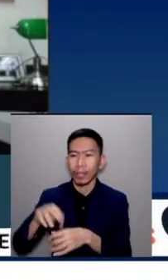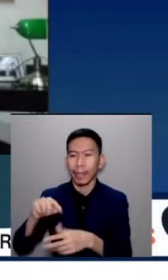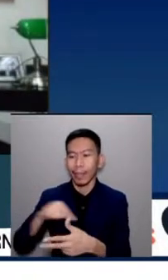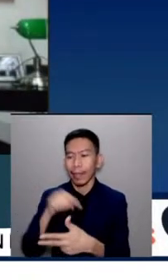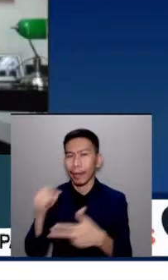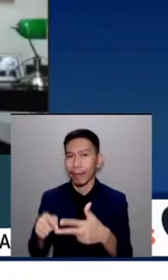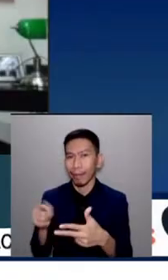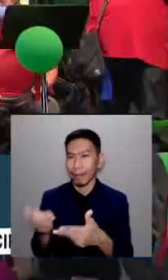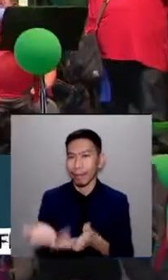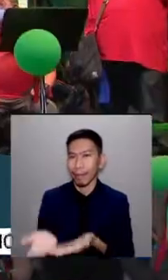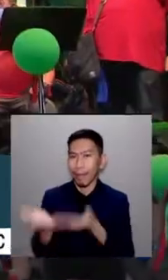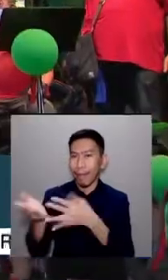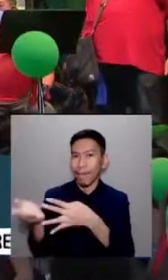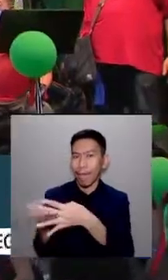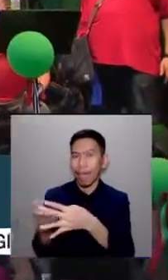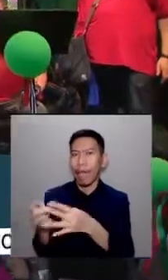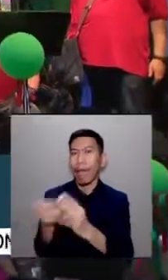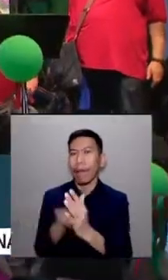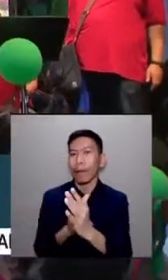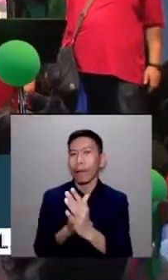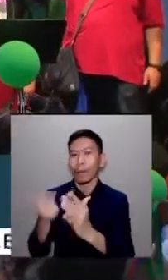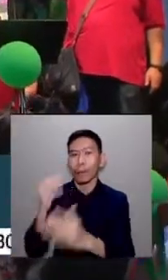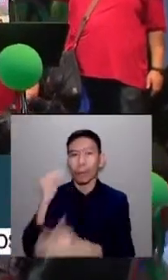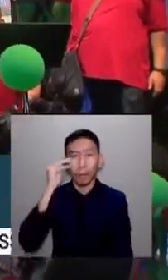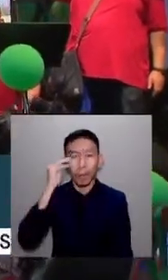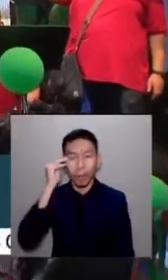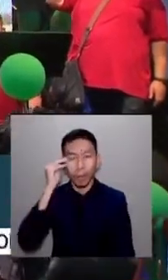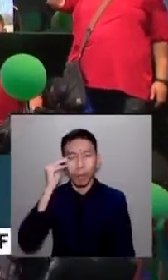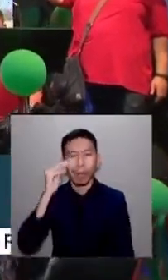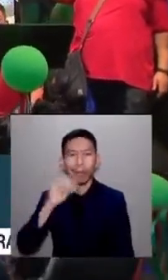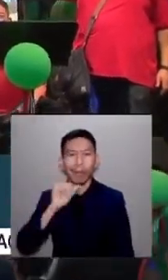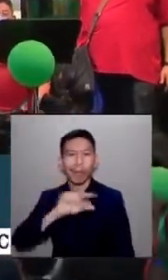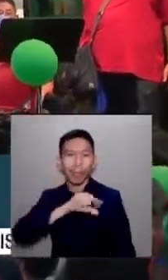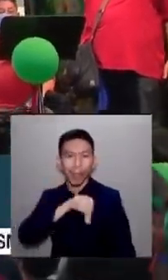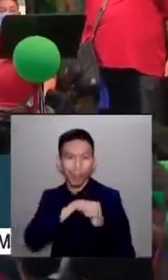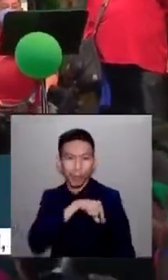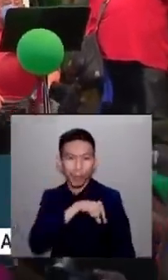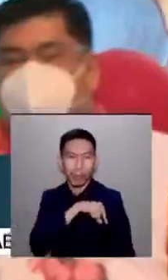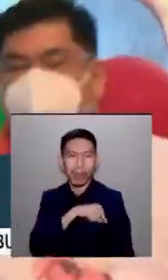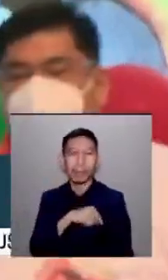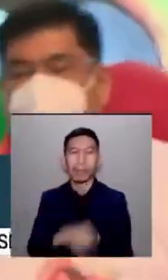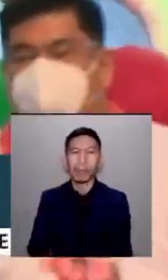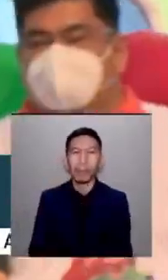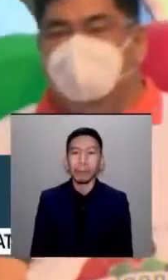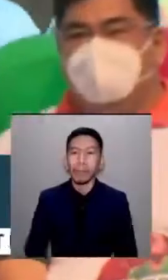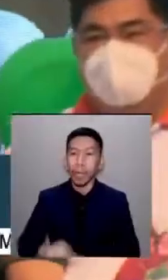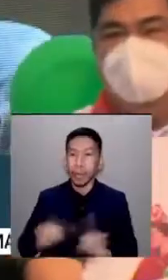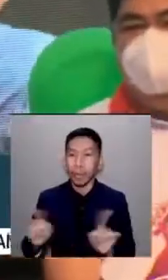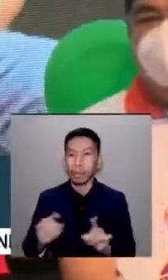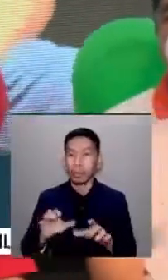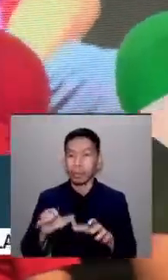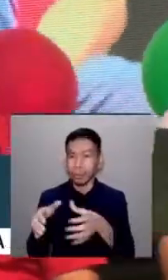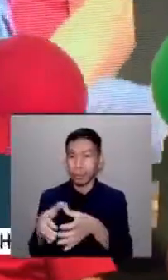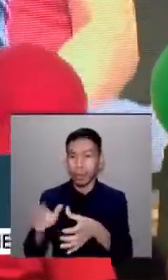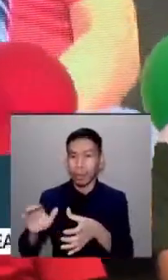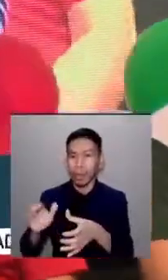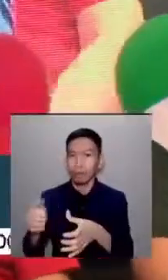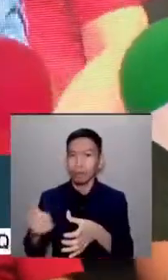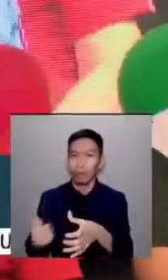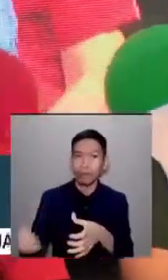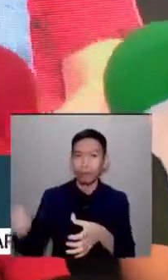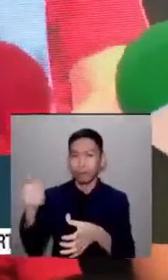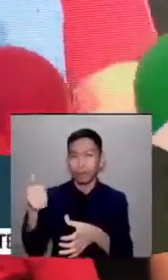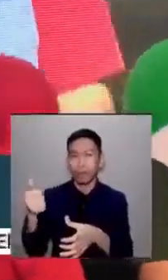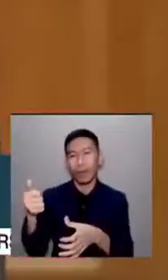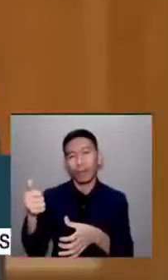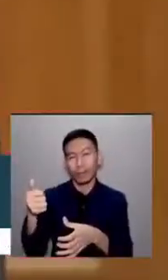to disqualify presidential contender Ferdinand Bongbong Marcos Jr. But the division's presiding officer and most